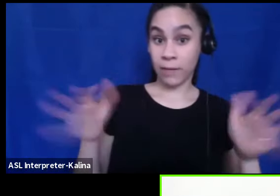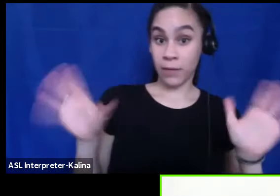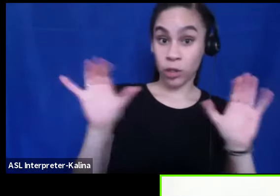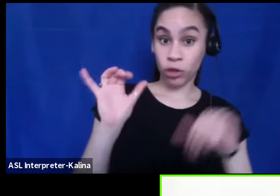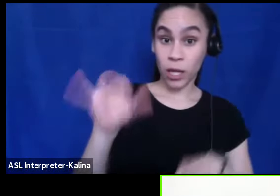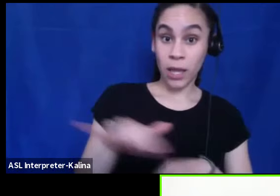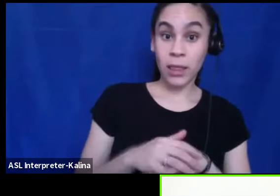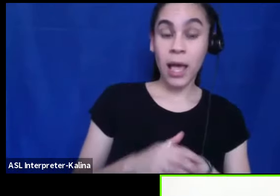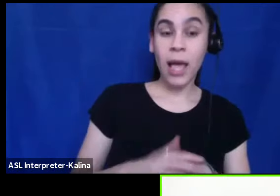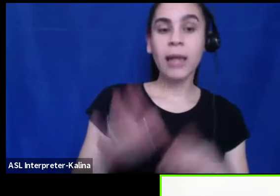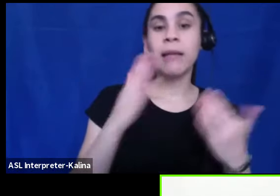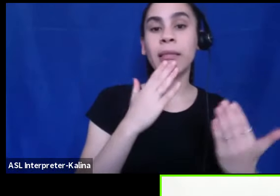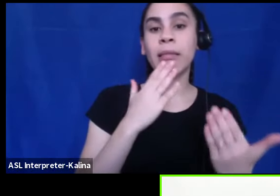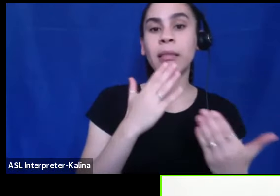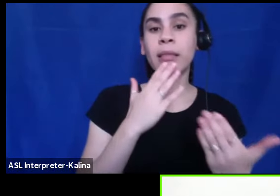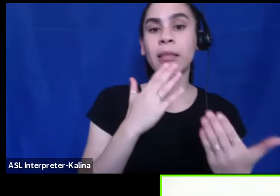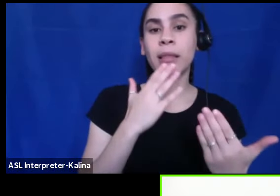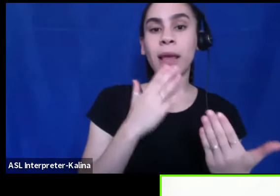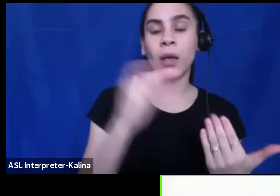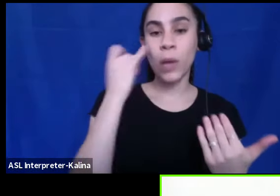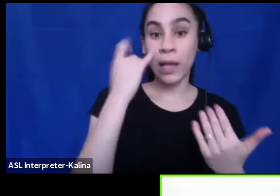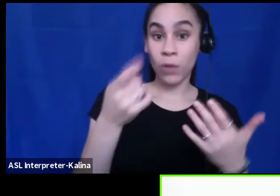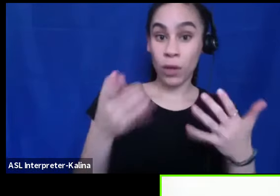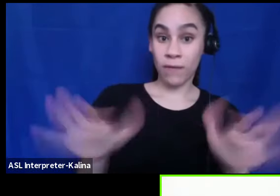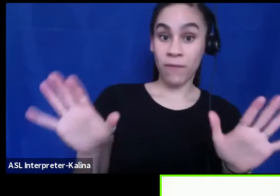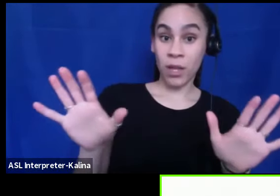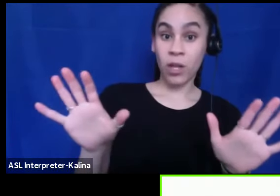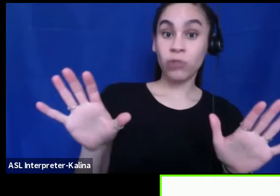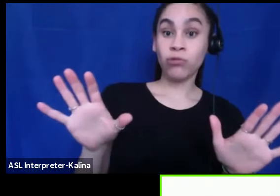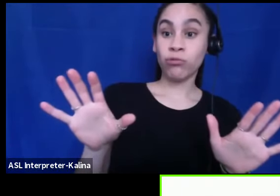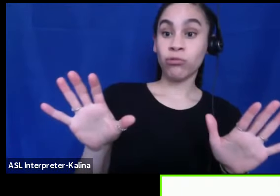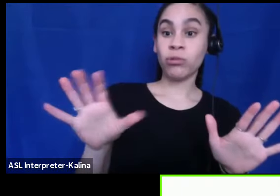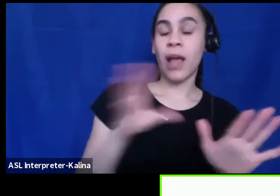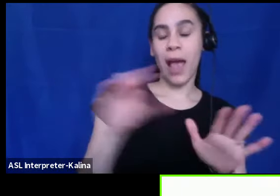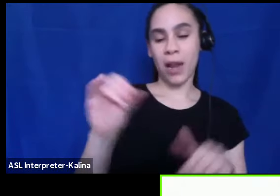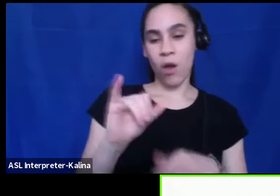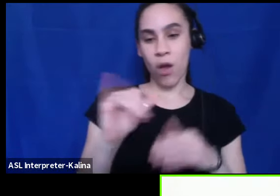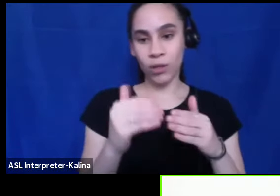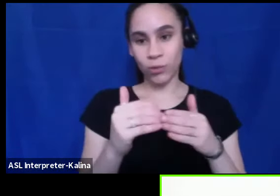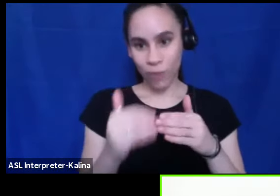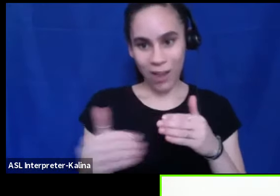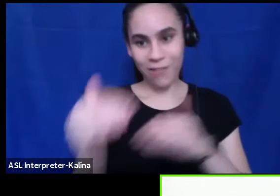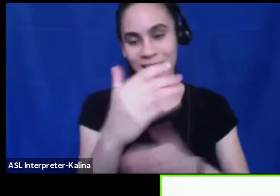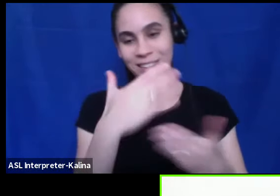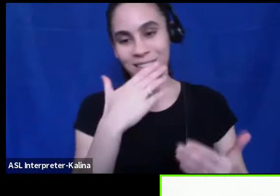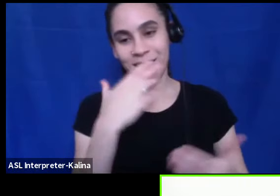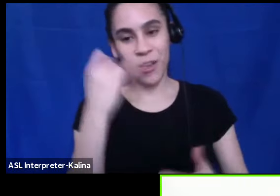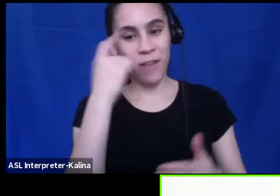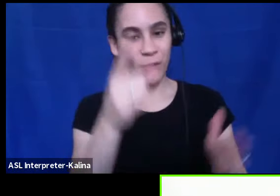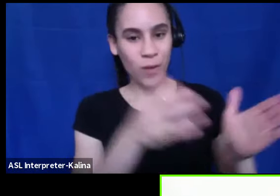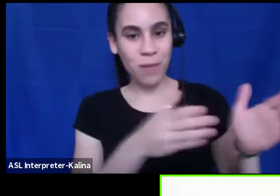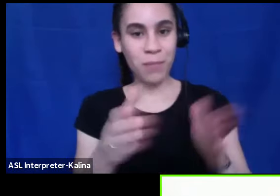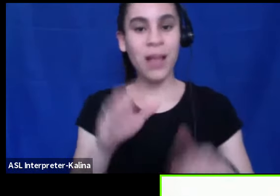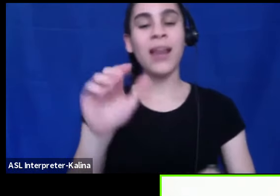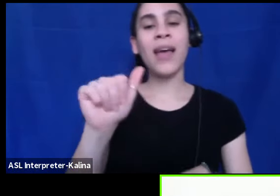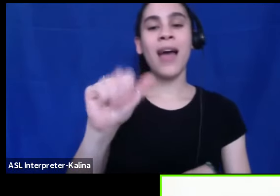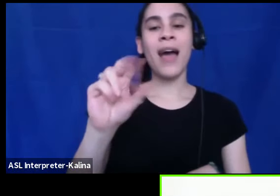you if you've already done that, and thank you in advance if you're going to do that. And Antonia has put the link